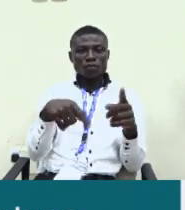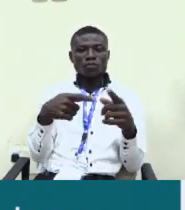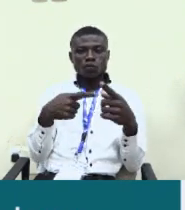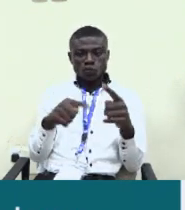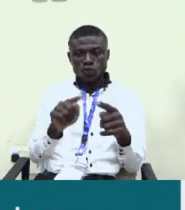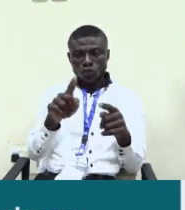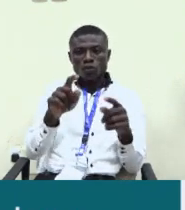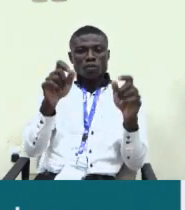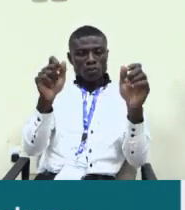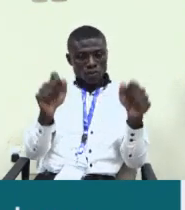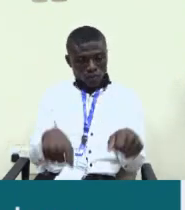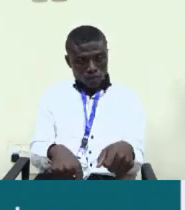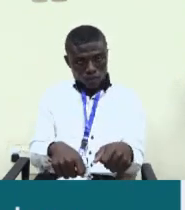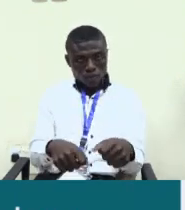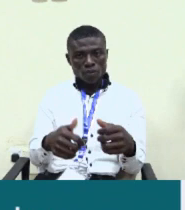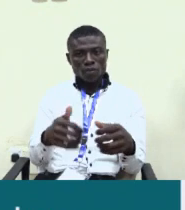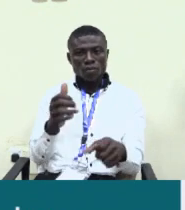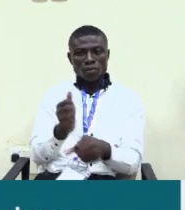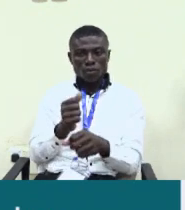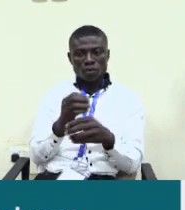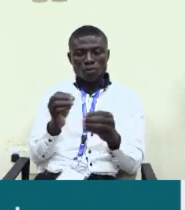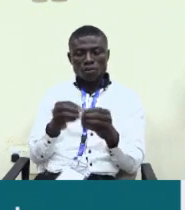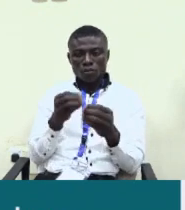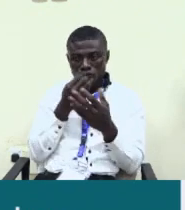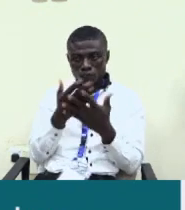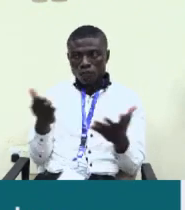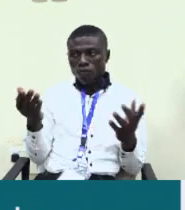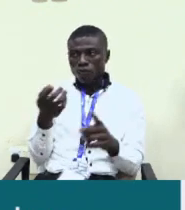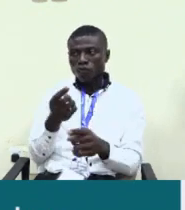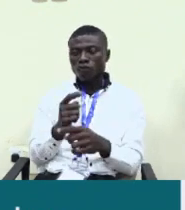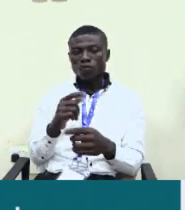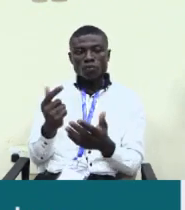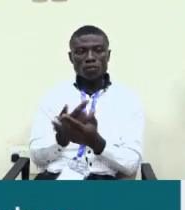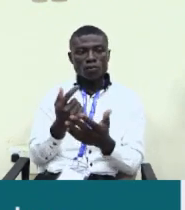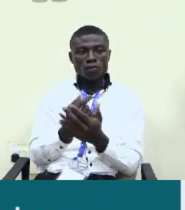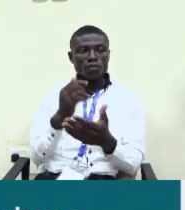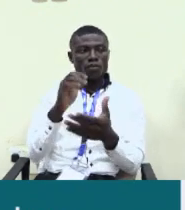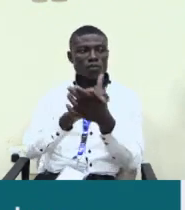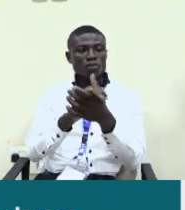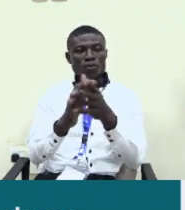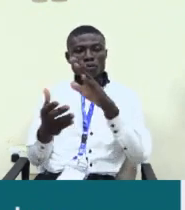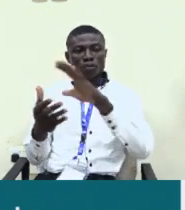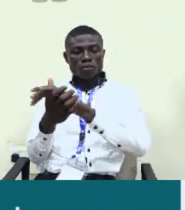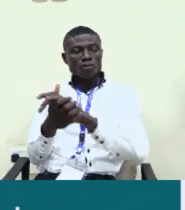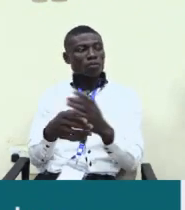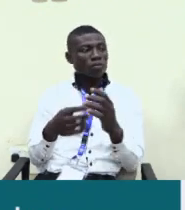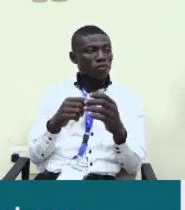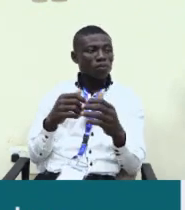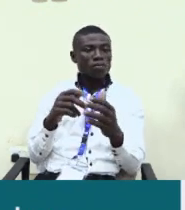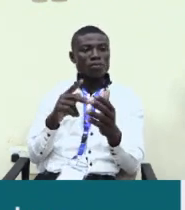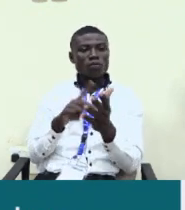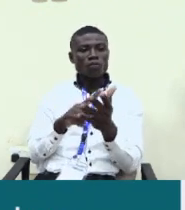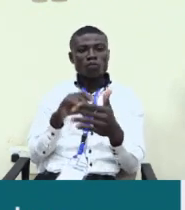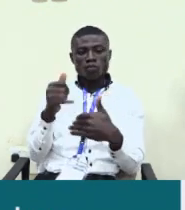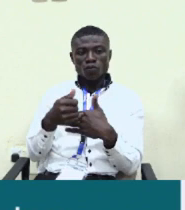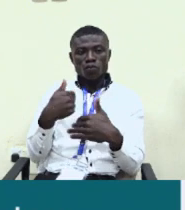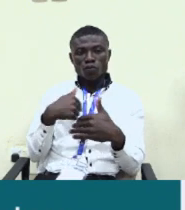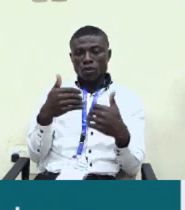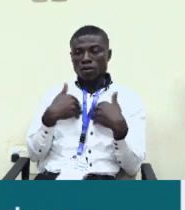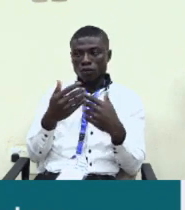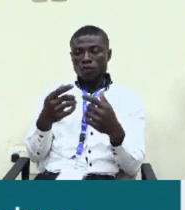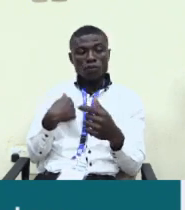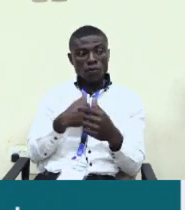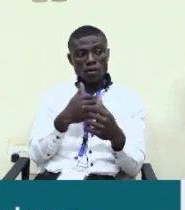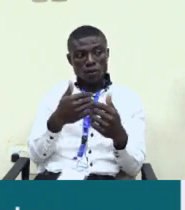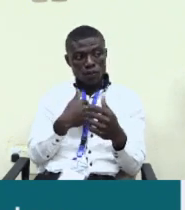much as possible to pick a lot of information from the Ghana Somubi Dwumadie. We have them set out there. I think